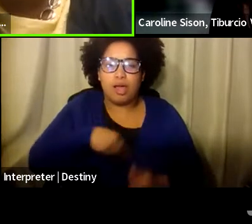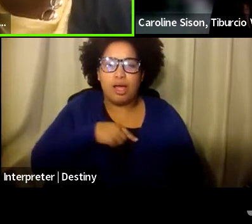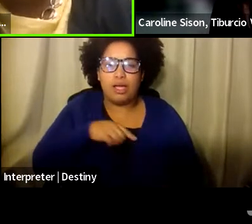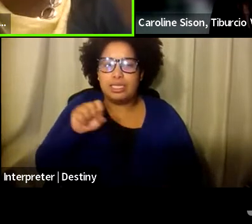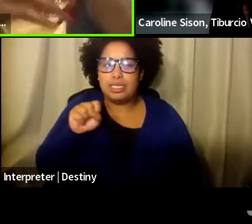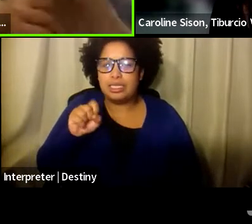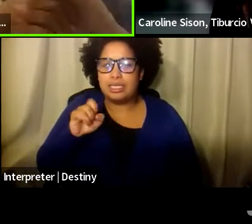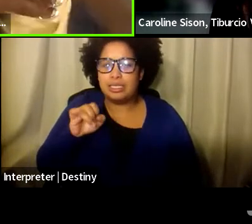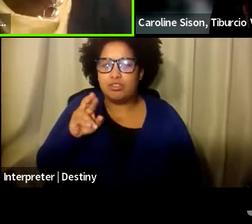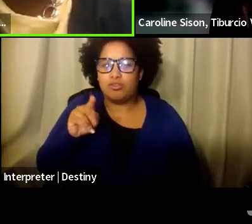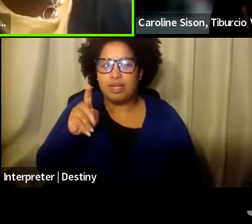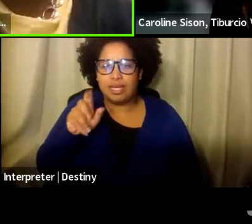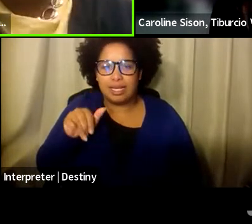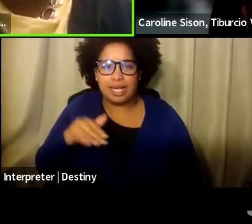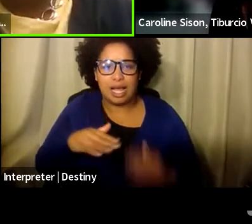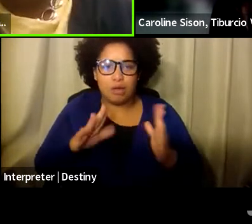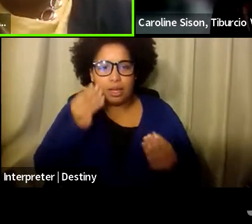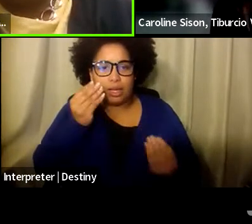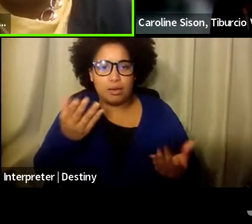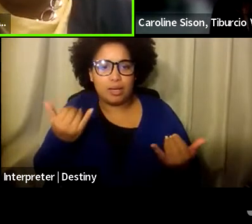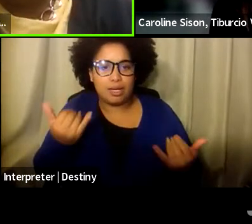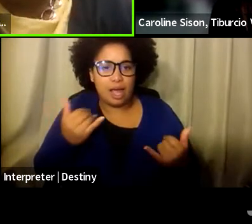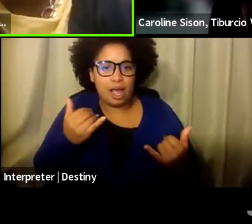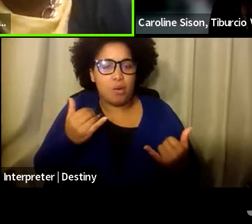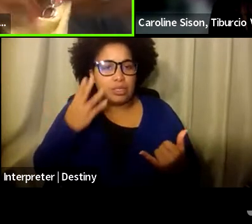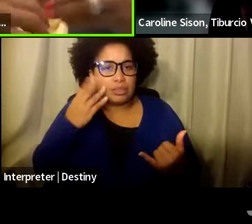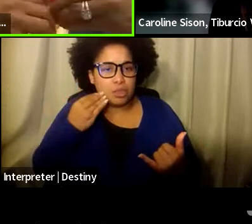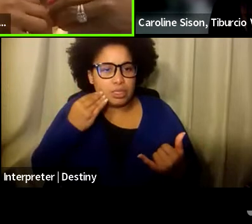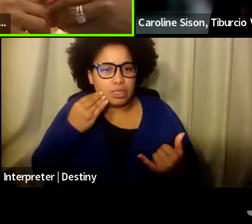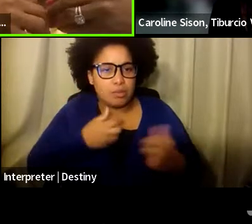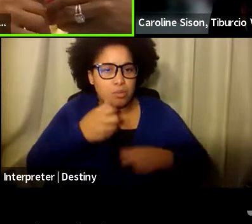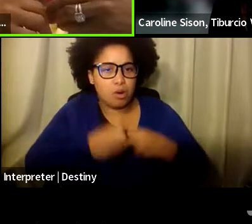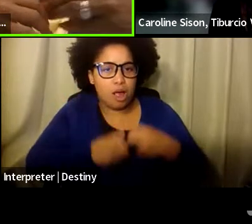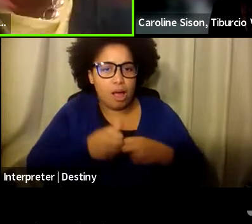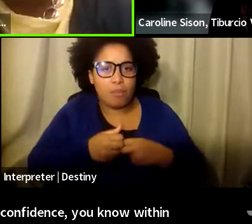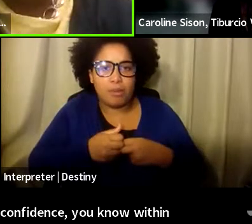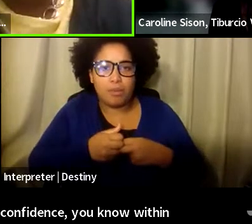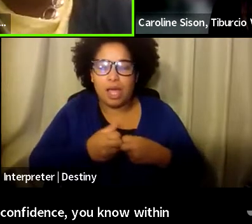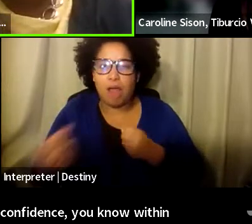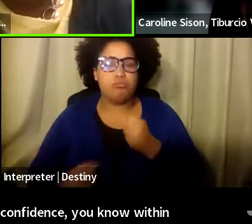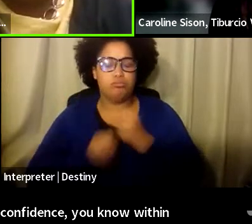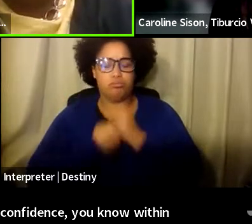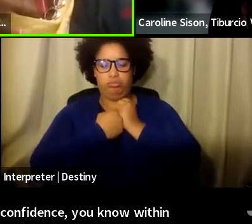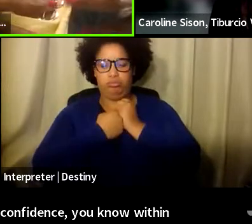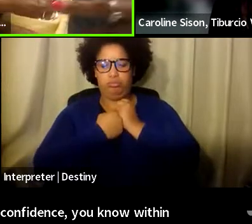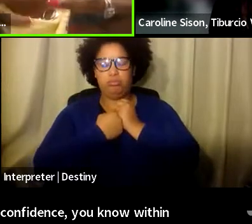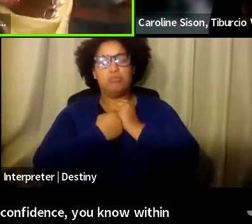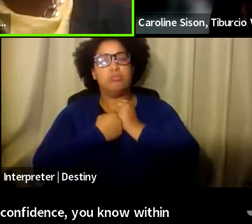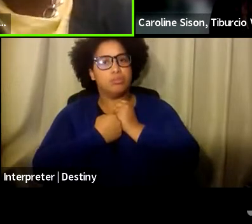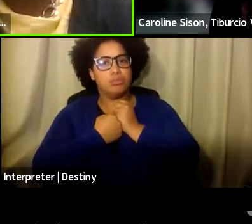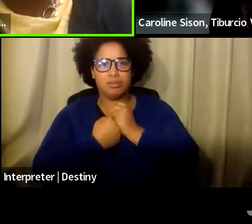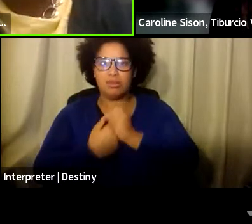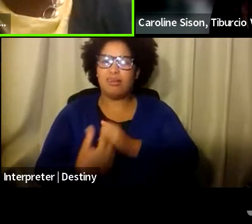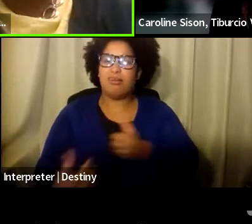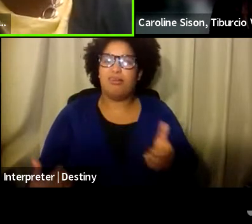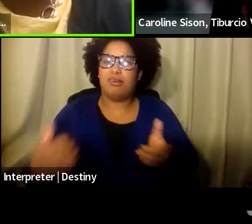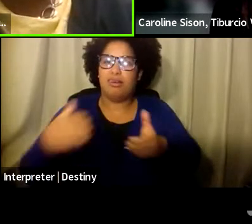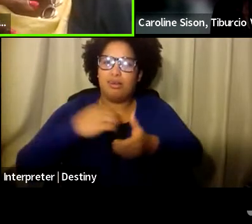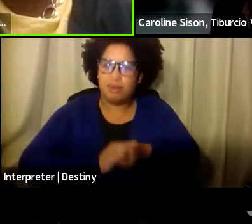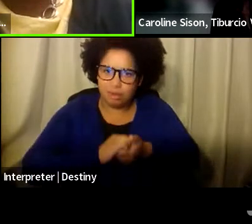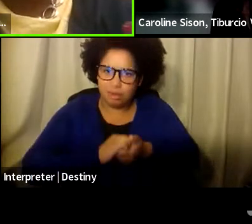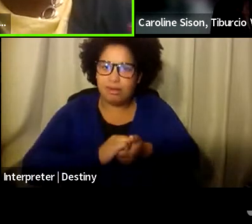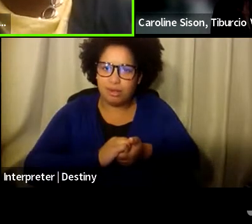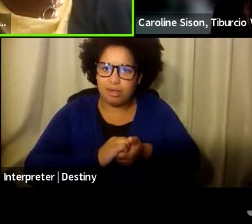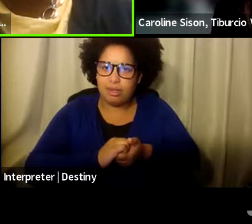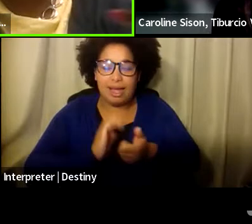we contact them and let them know, hey, we're facing this problem, they're here to help. It's a true partnership. They meet us where